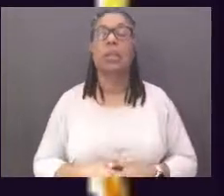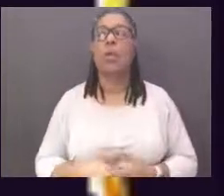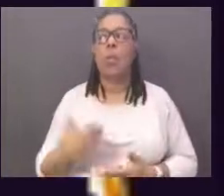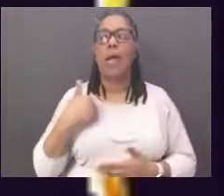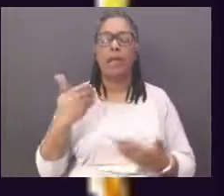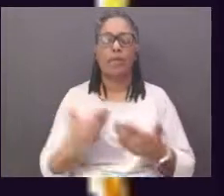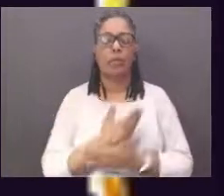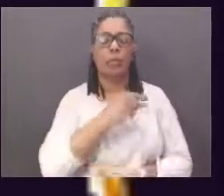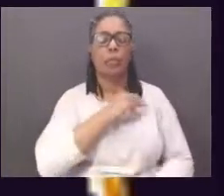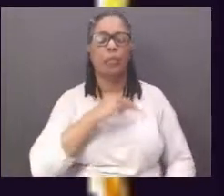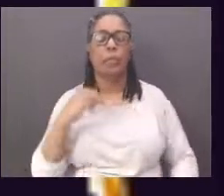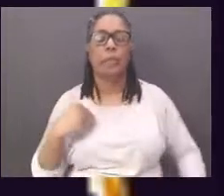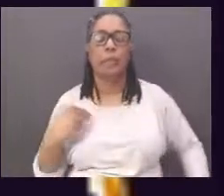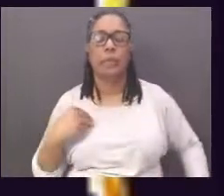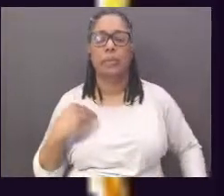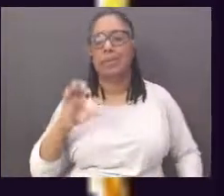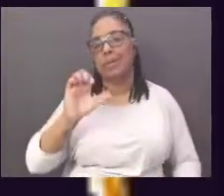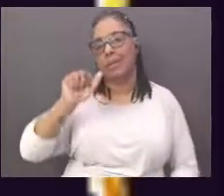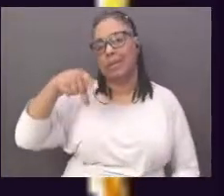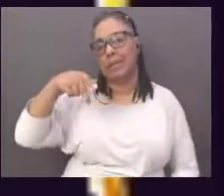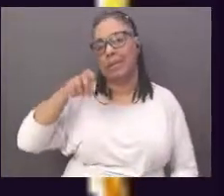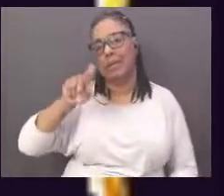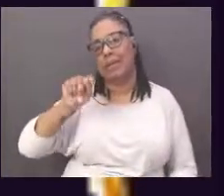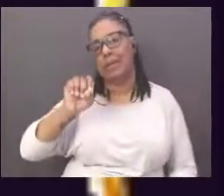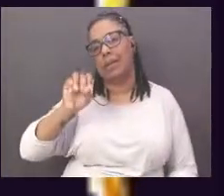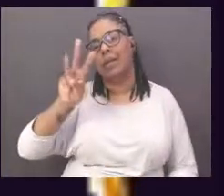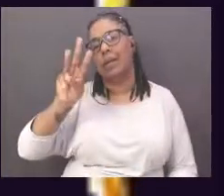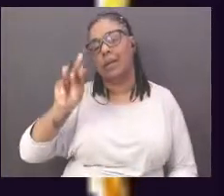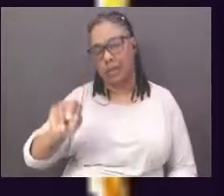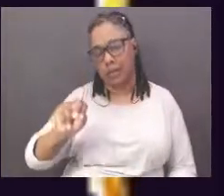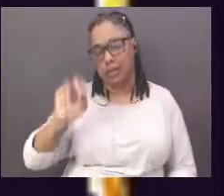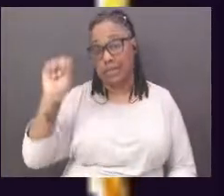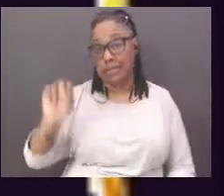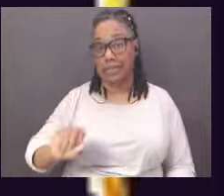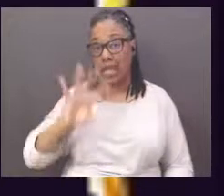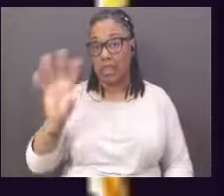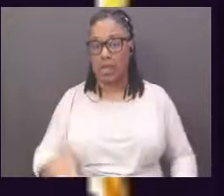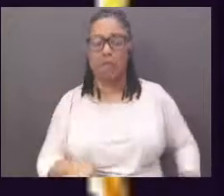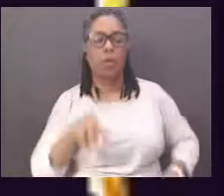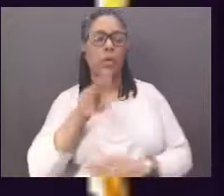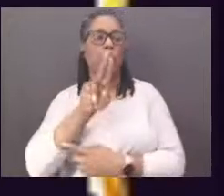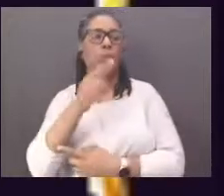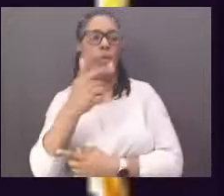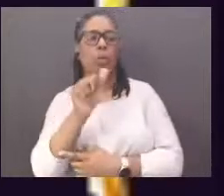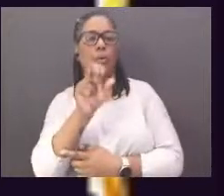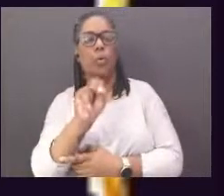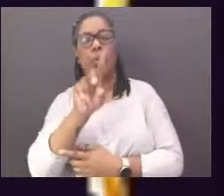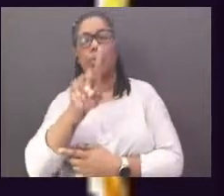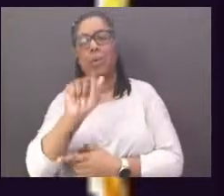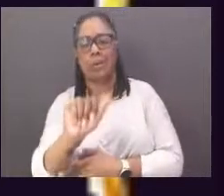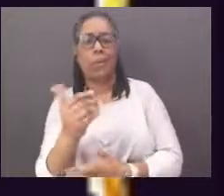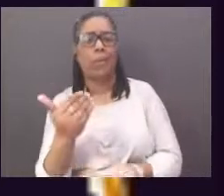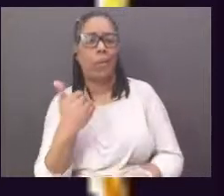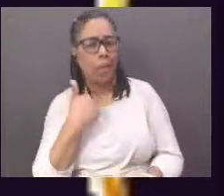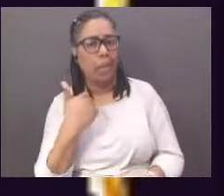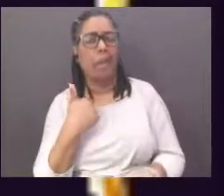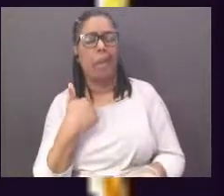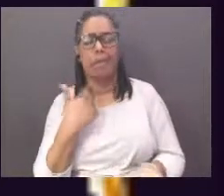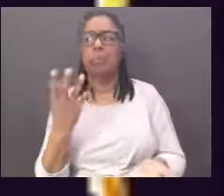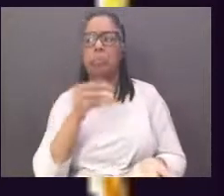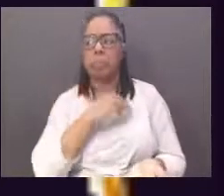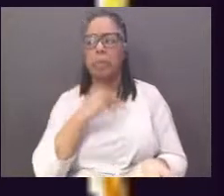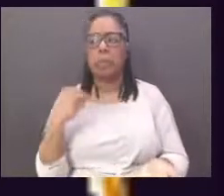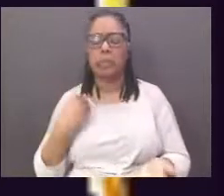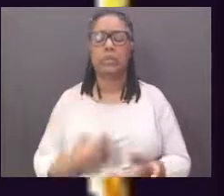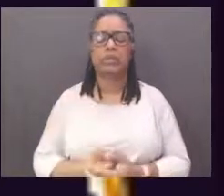have consistent worshipers in Uganda. And we have, as you heard earlier today in this stream, people that